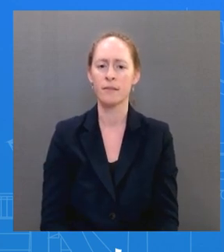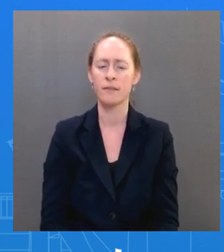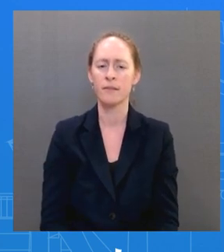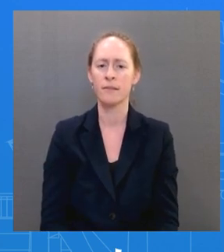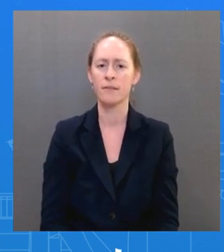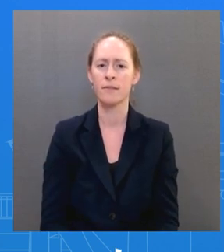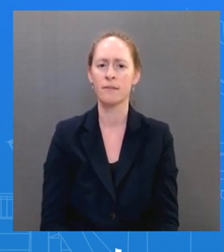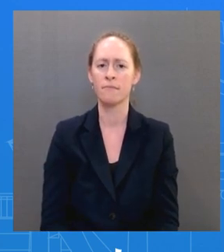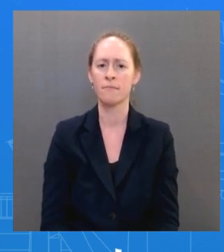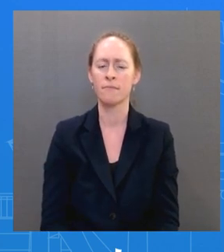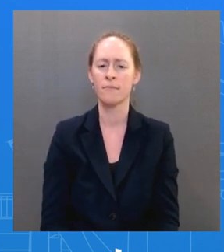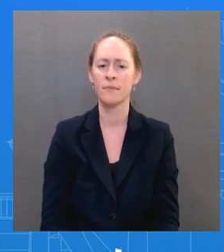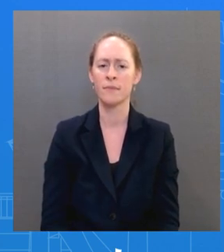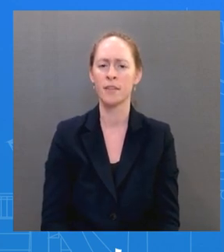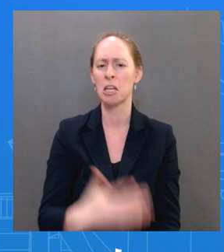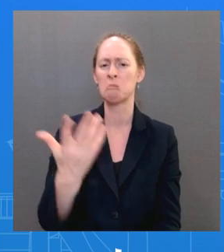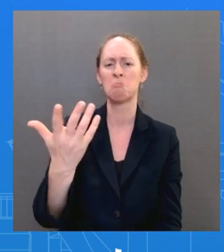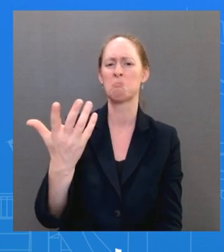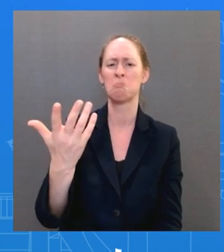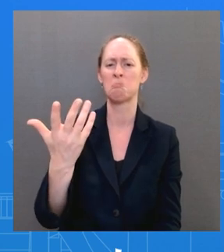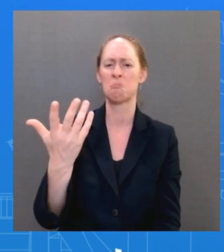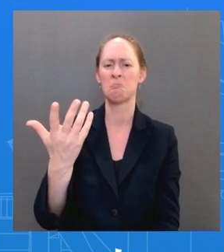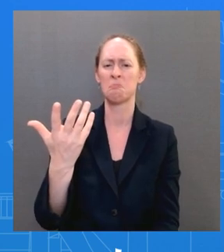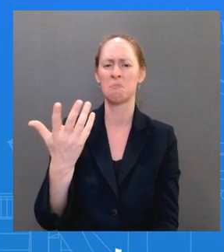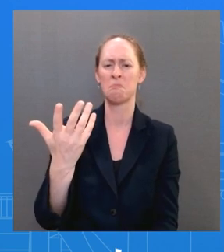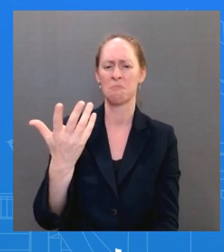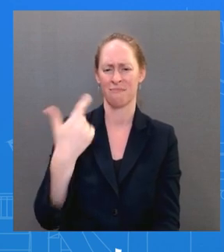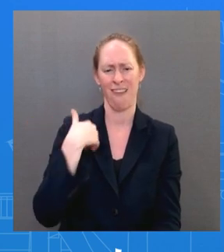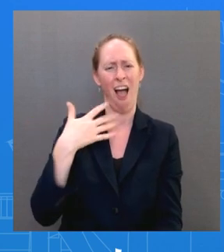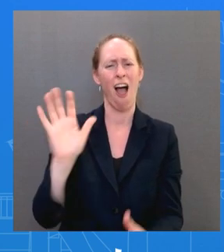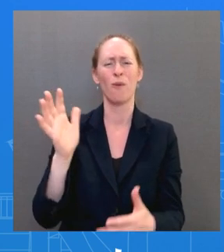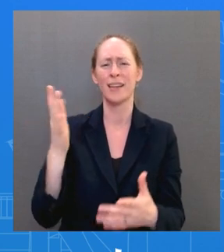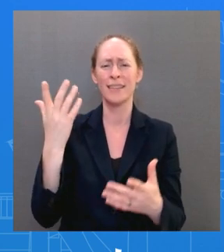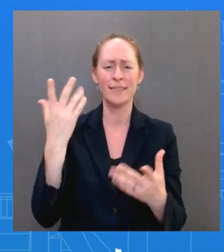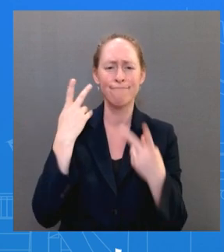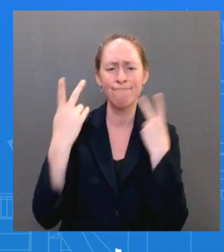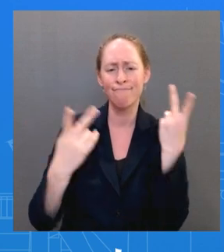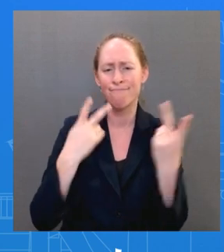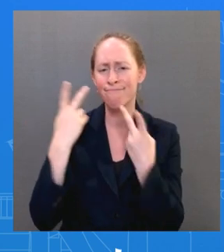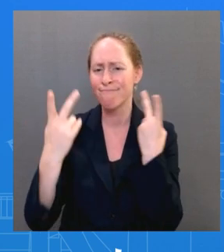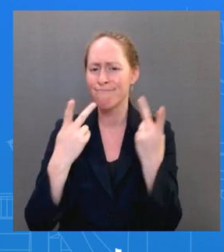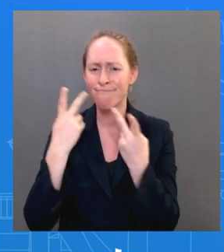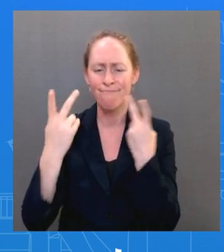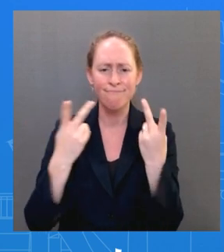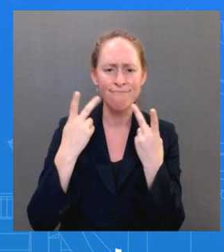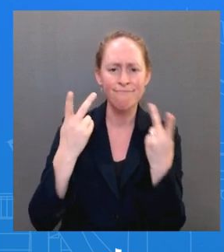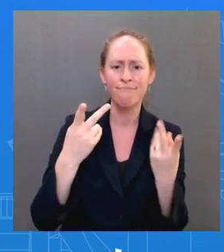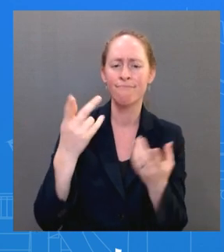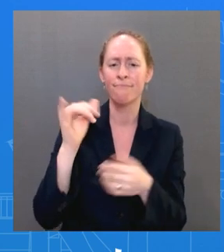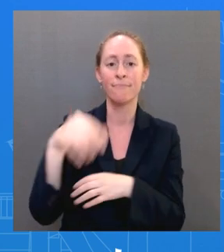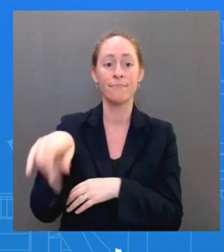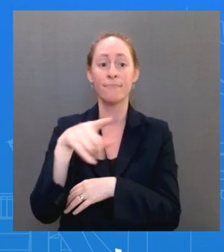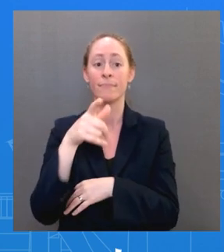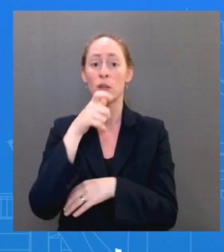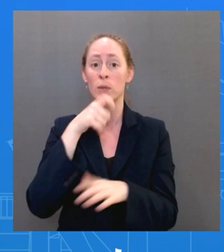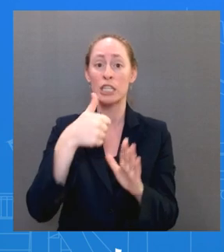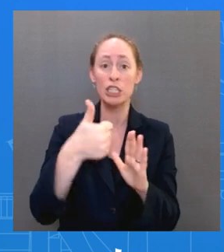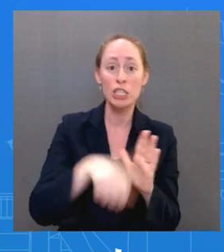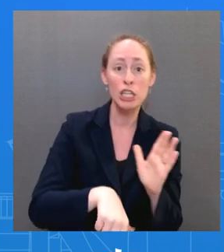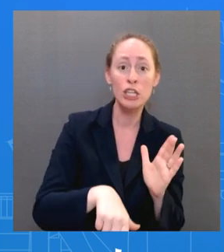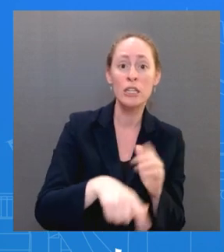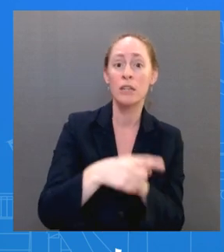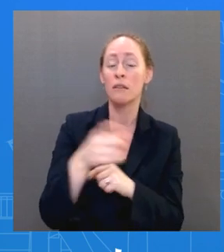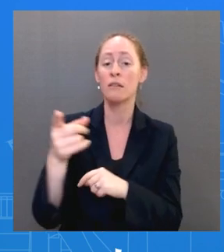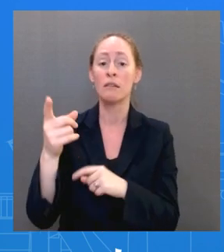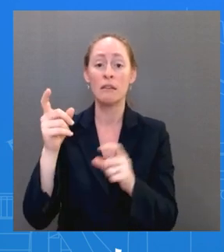over the years in the hospital who come in, who need a procedure, who are on blood thinners like Eliquist or other blood thinners